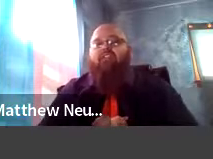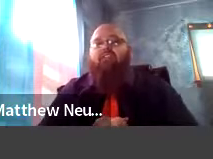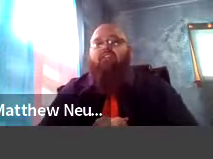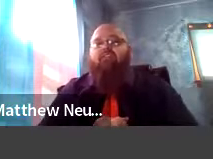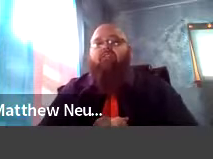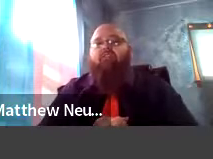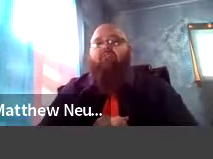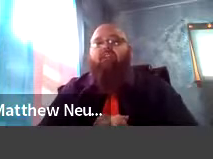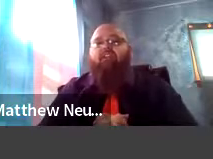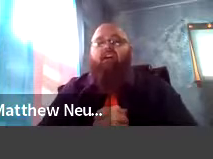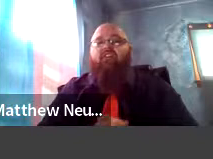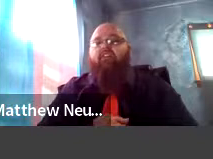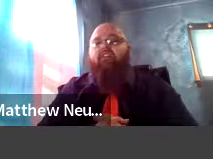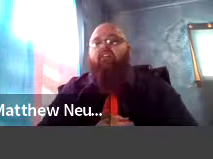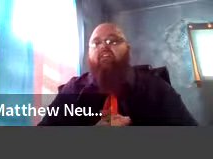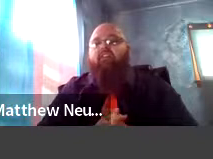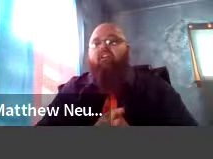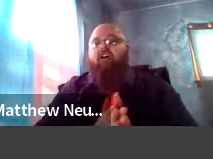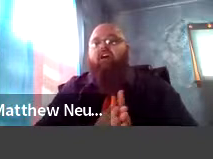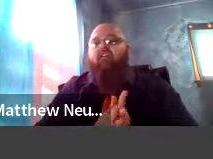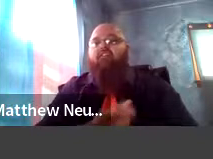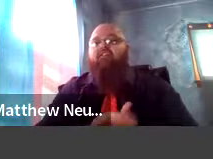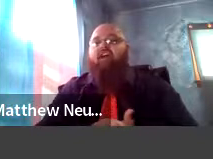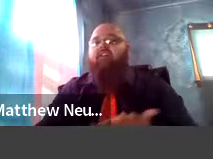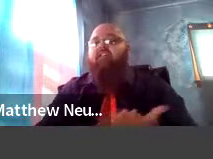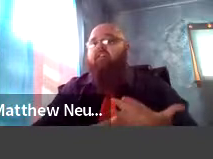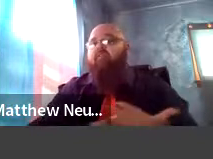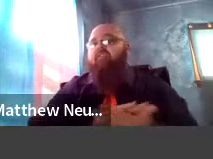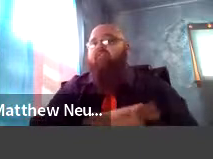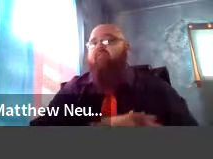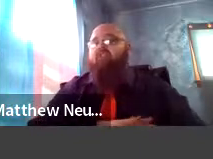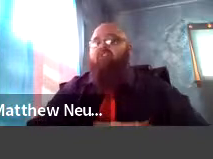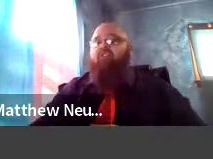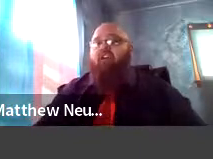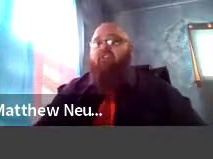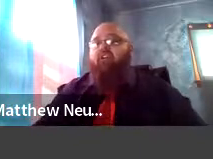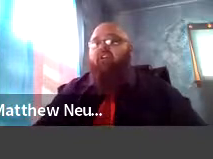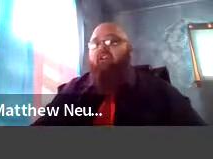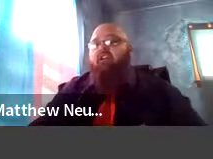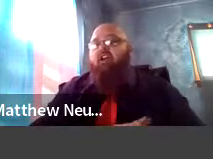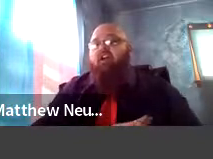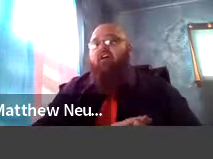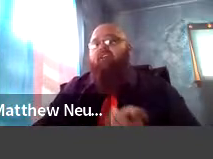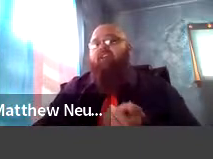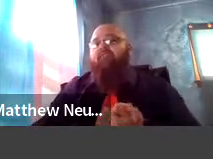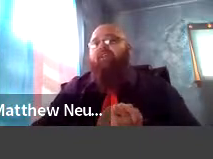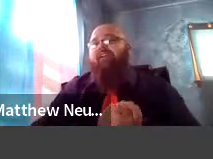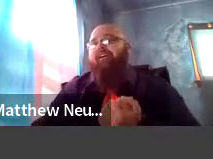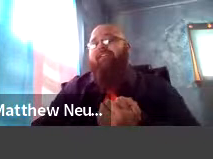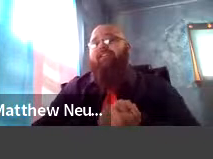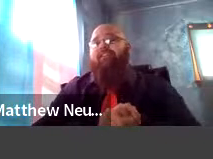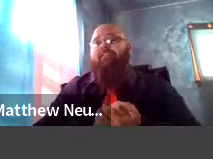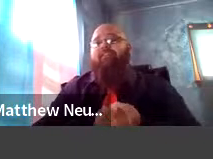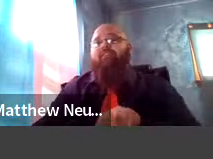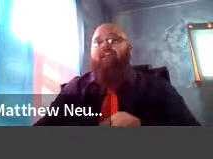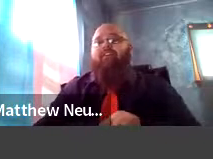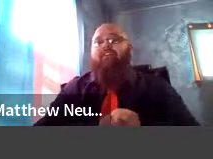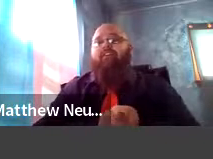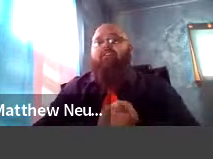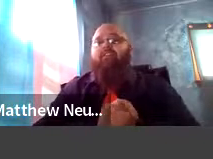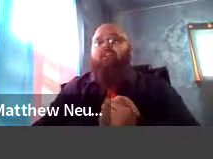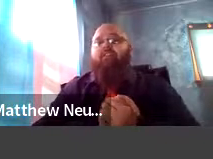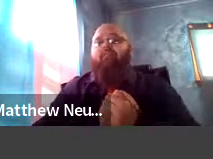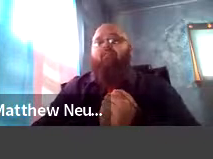we need to be conscious of the fact that misinformation is out there. We need to be conscious of the